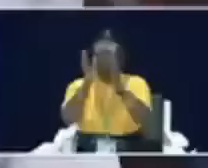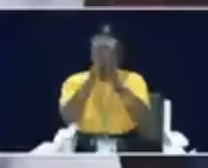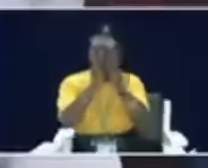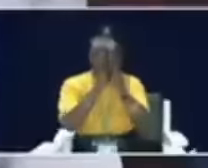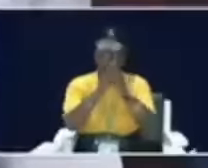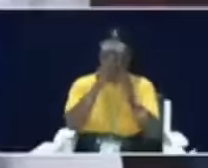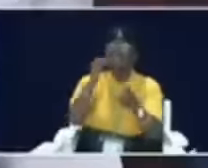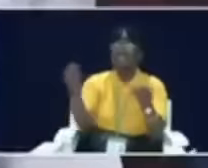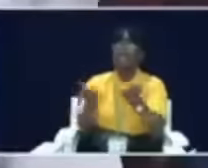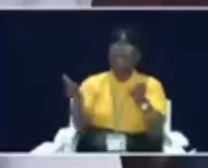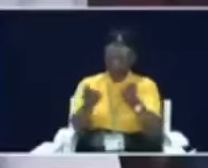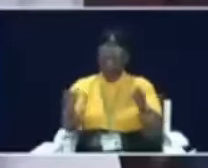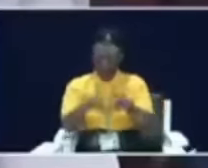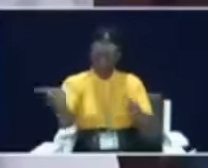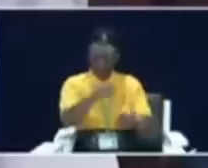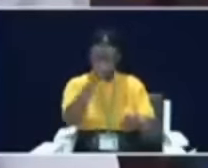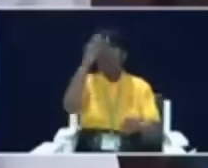And as you know, the theme